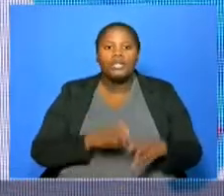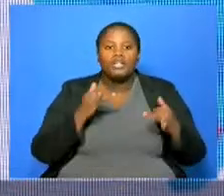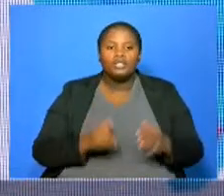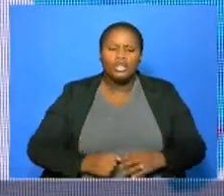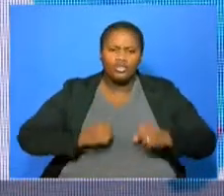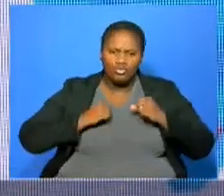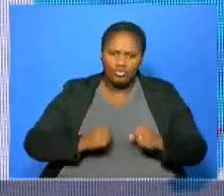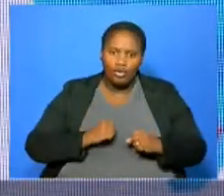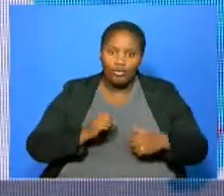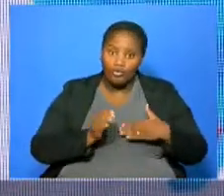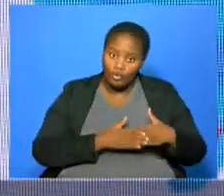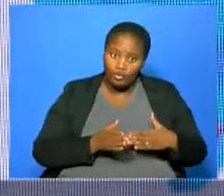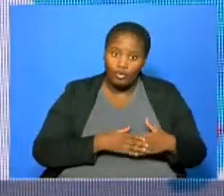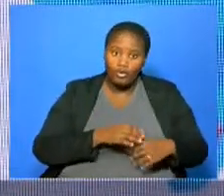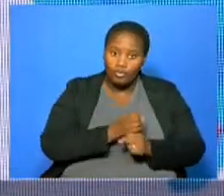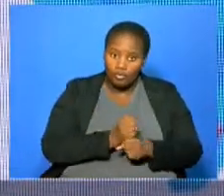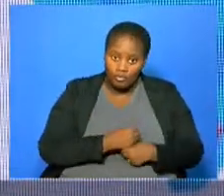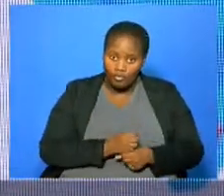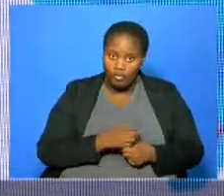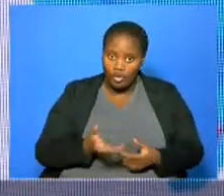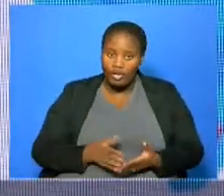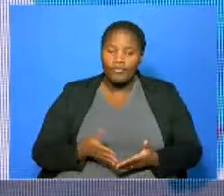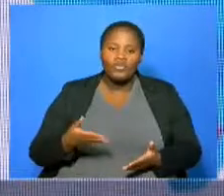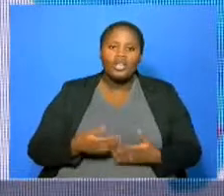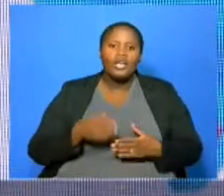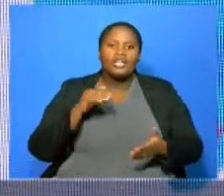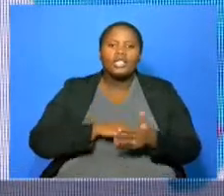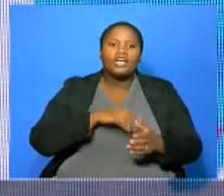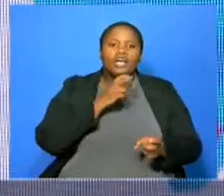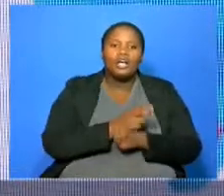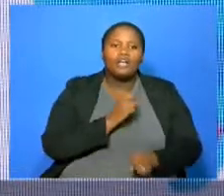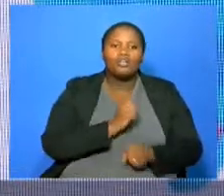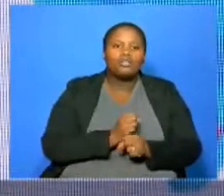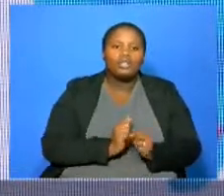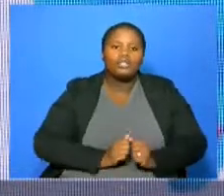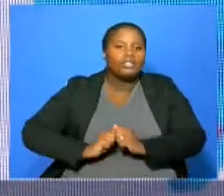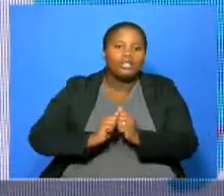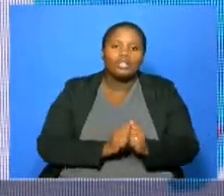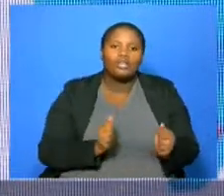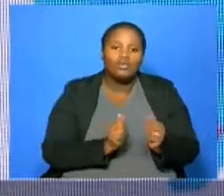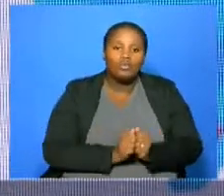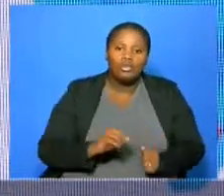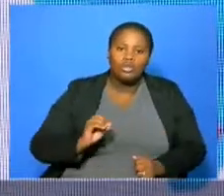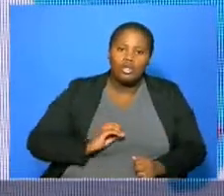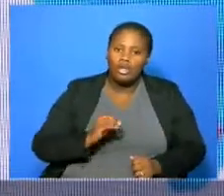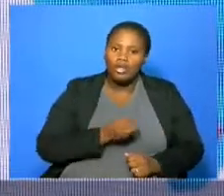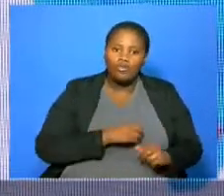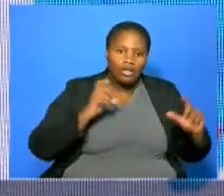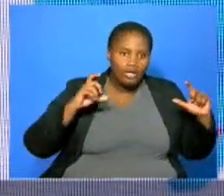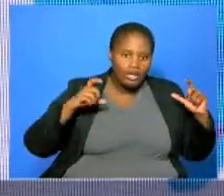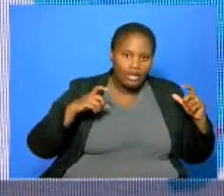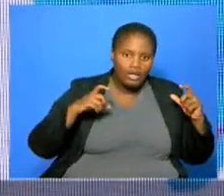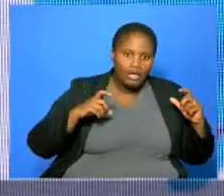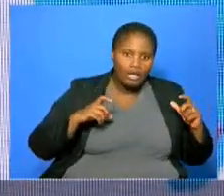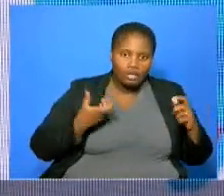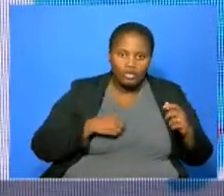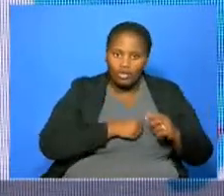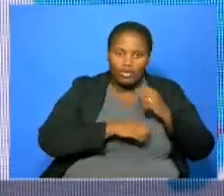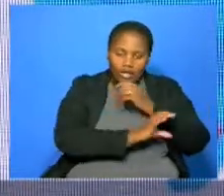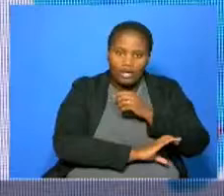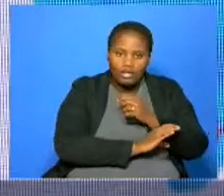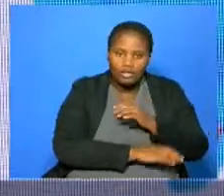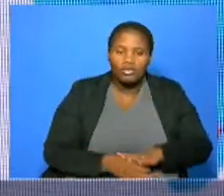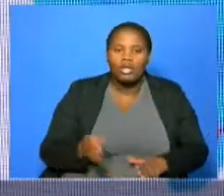the relation of friendship and cooperation between our country and international organizations